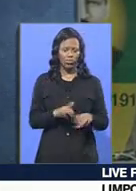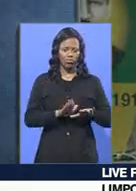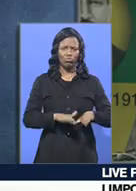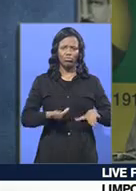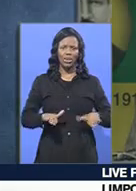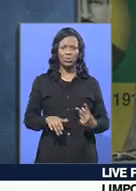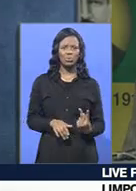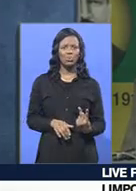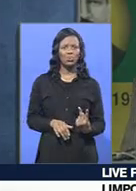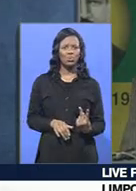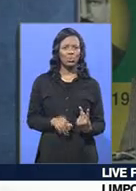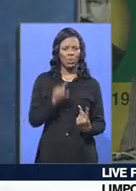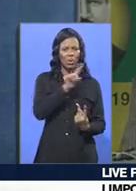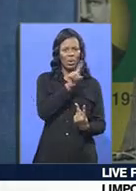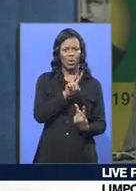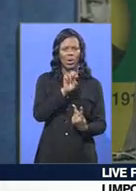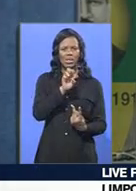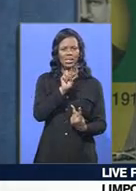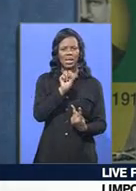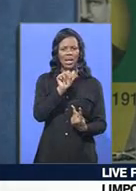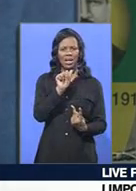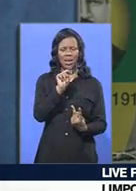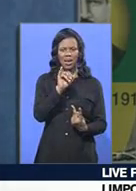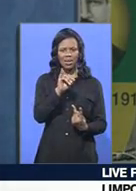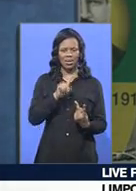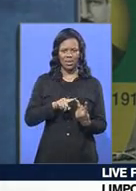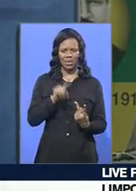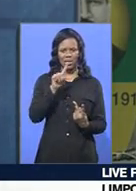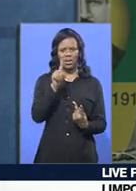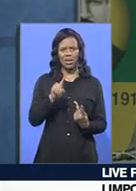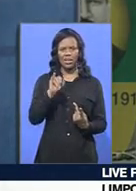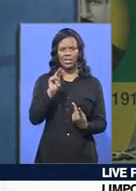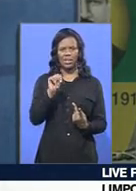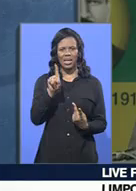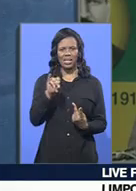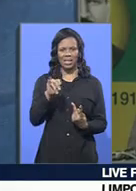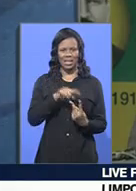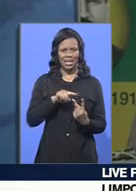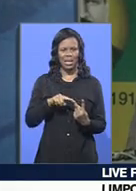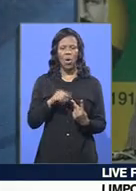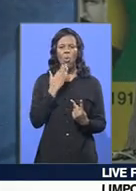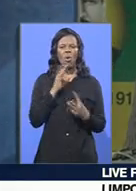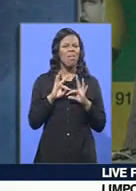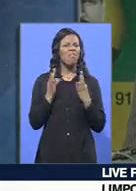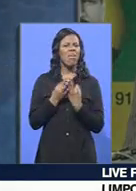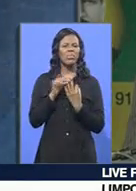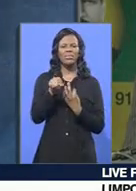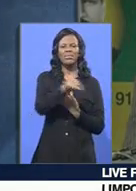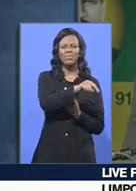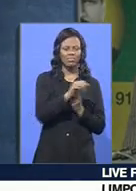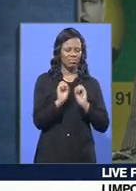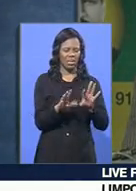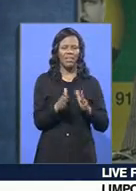children, Zenani and Zinzi, were in the care of relatives and